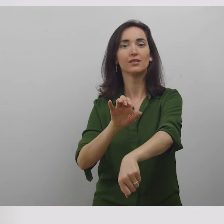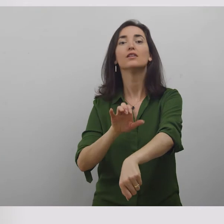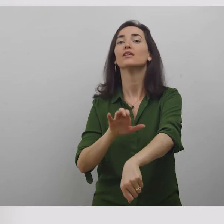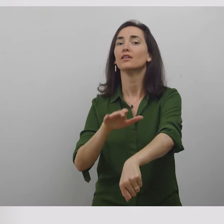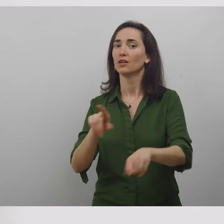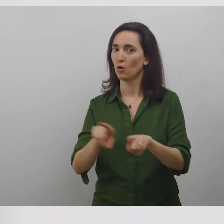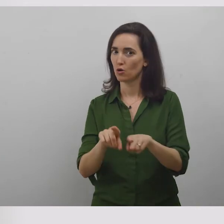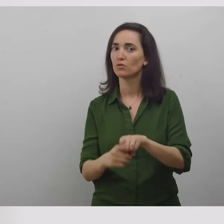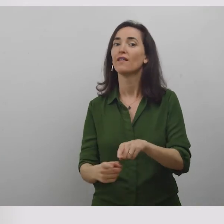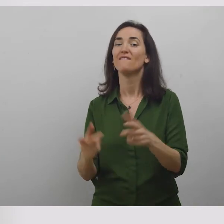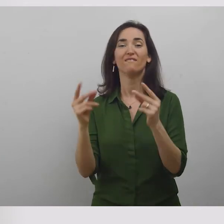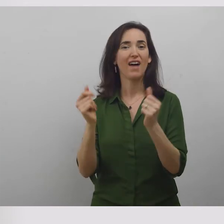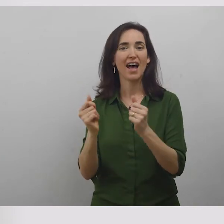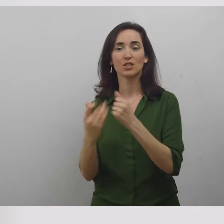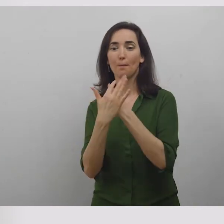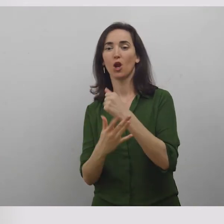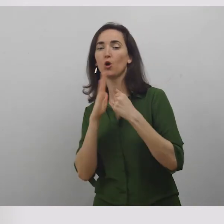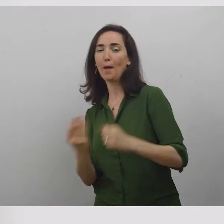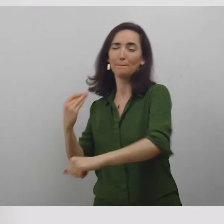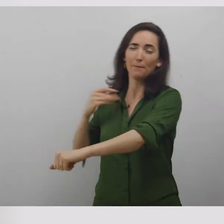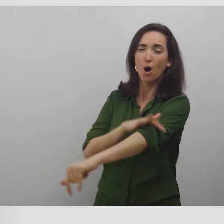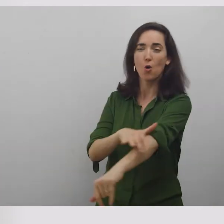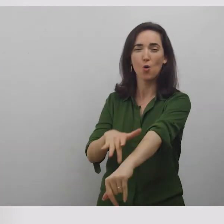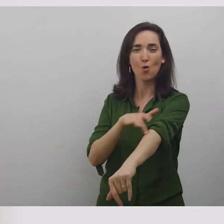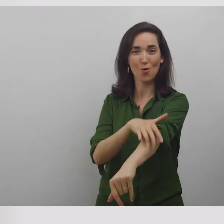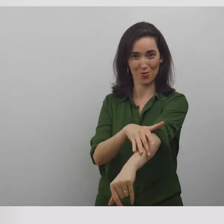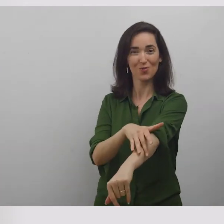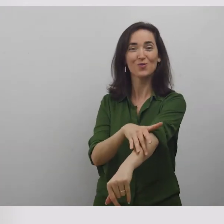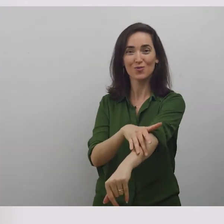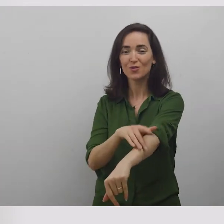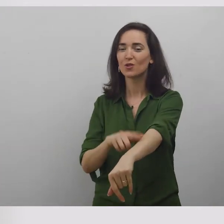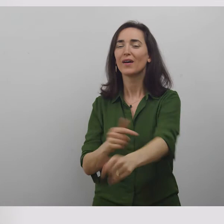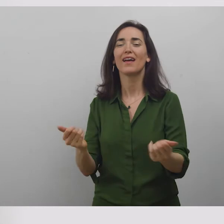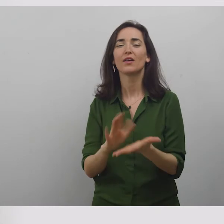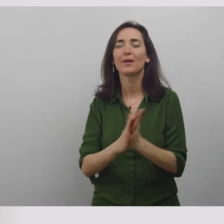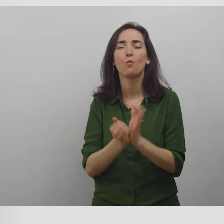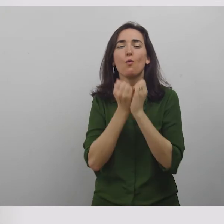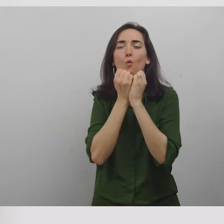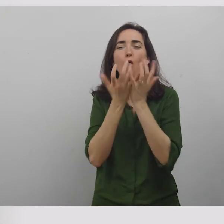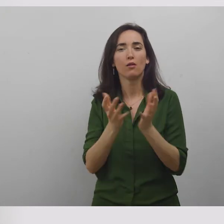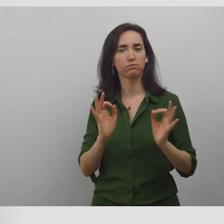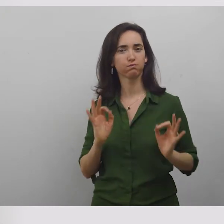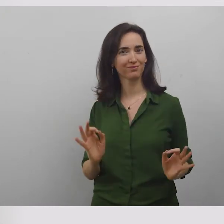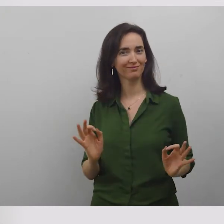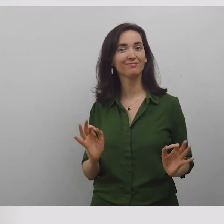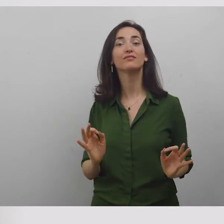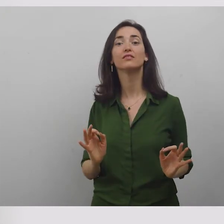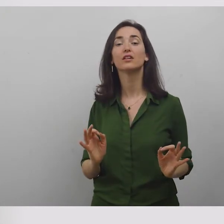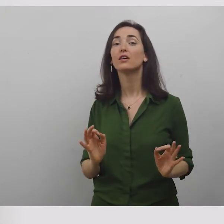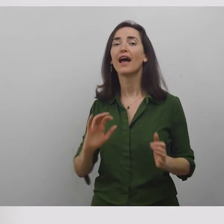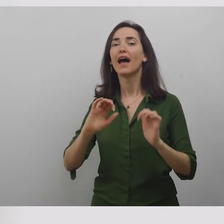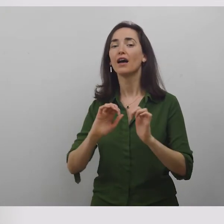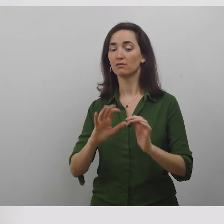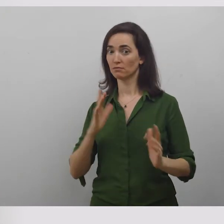should do is stimulate blood flow quickly into the area. It's a nice way to just get everything nice and warmed up.